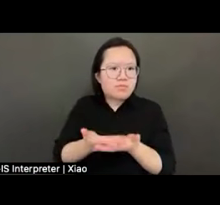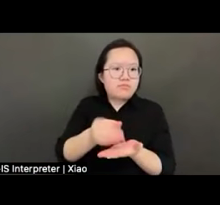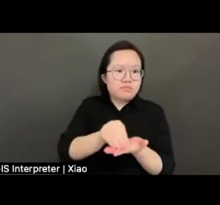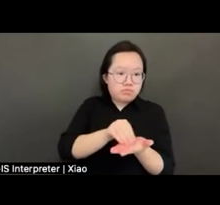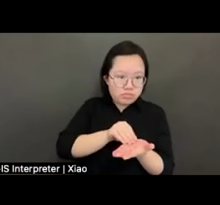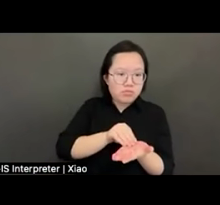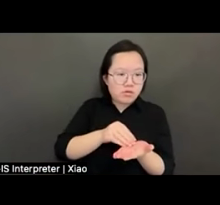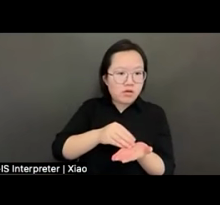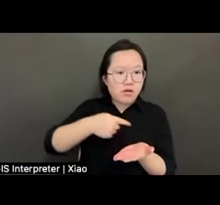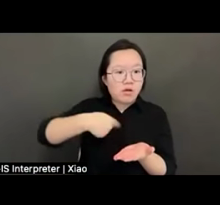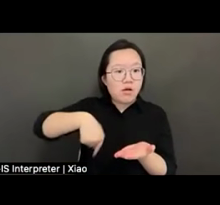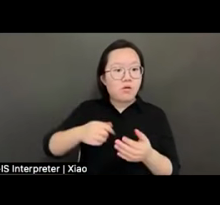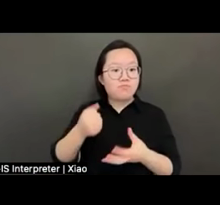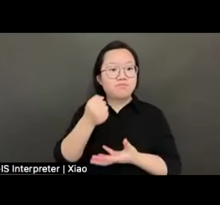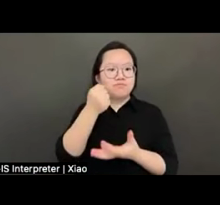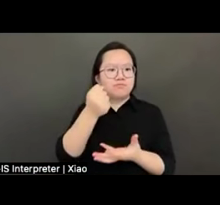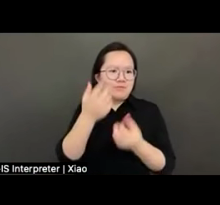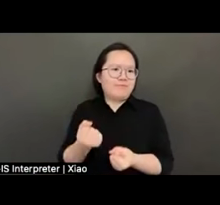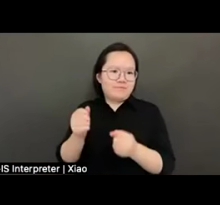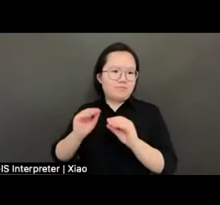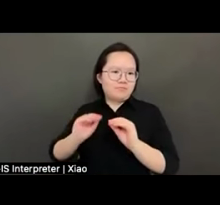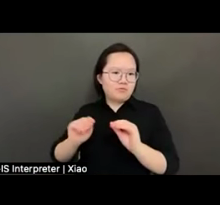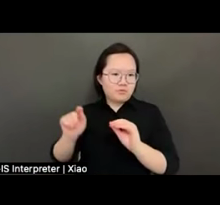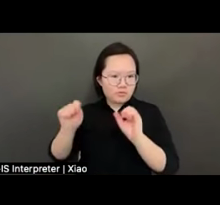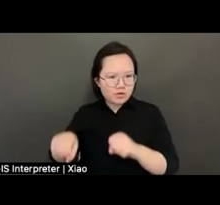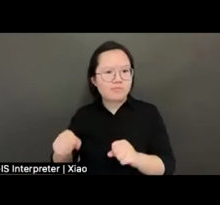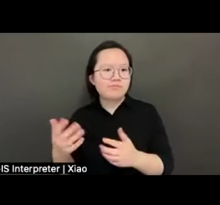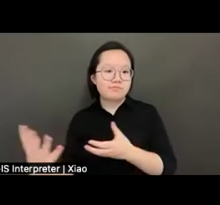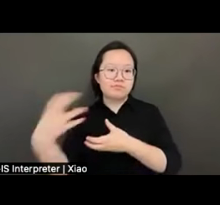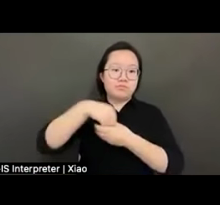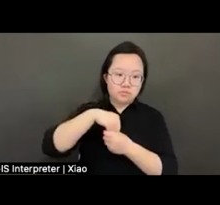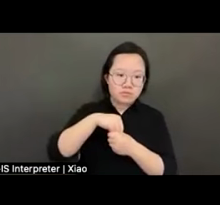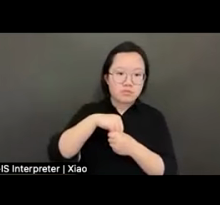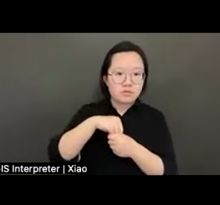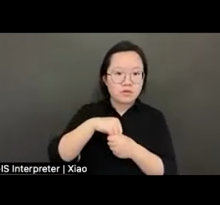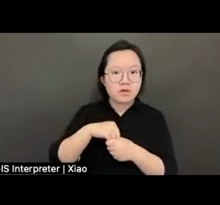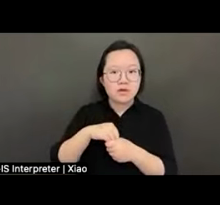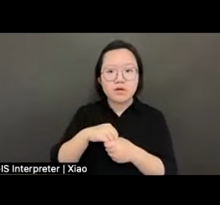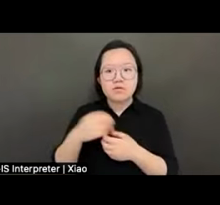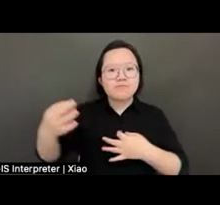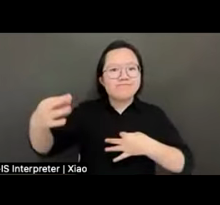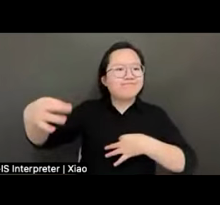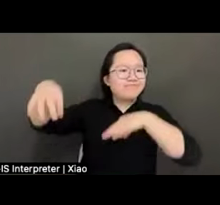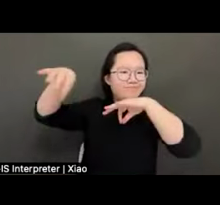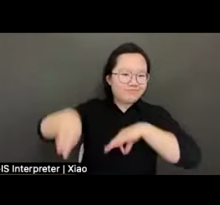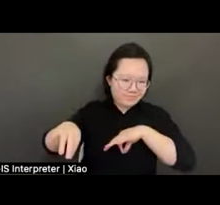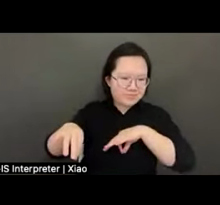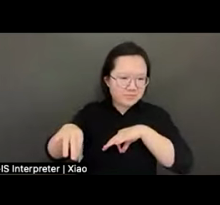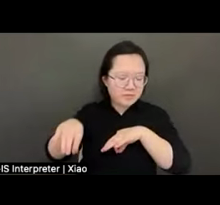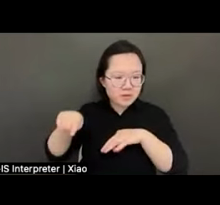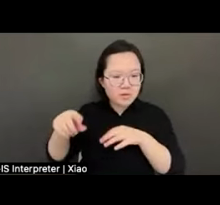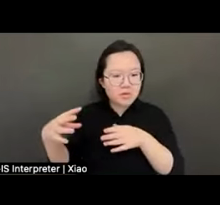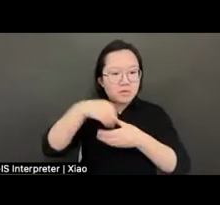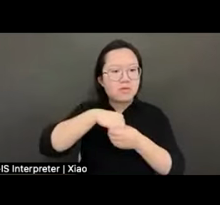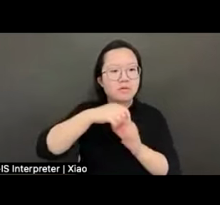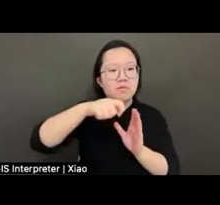for cooperation grantees and also for all the organizations that are benefiting, that are part of the program. And you